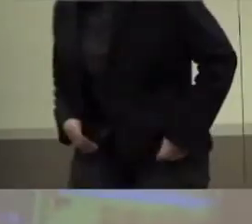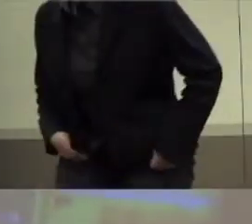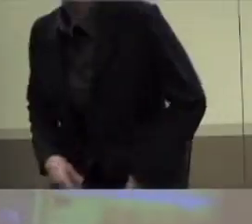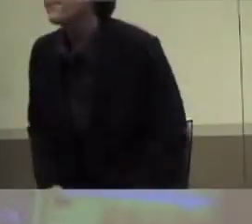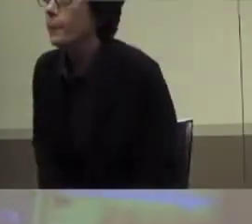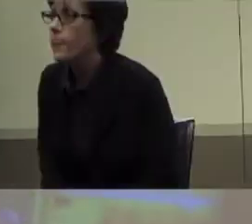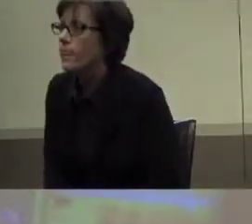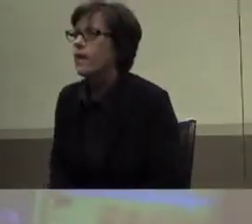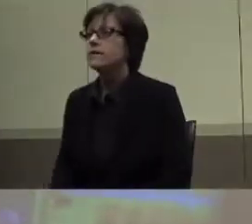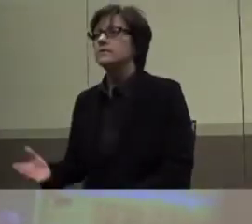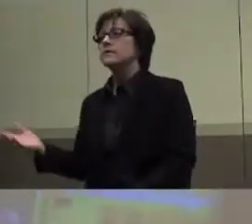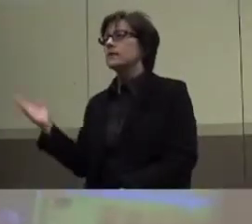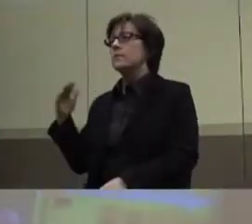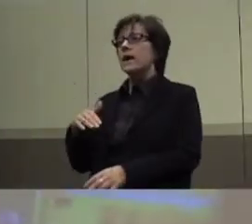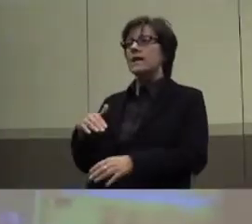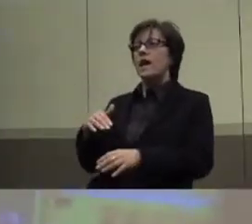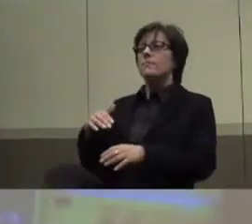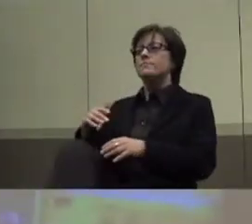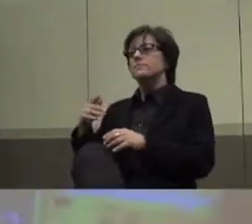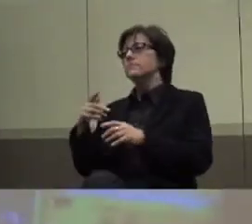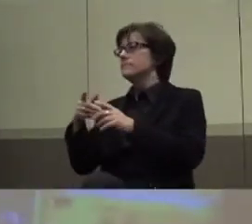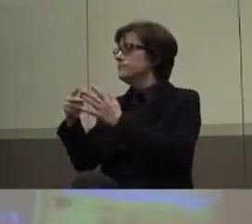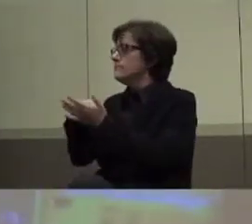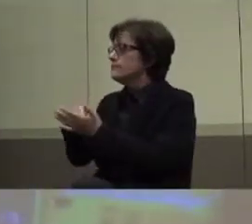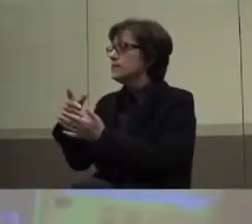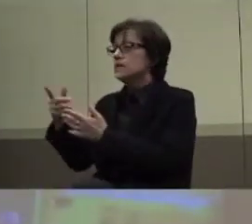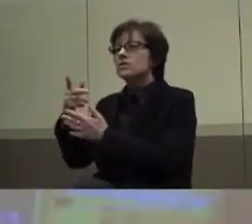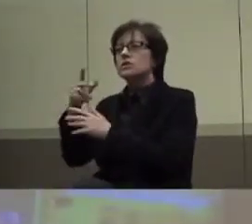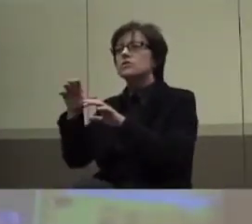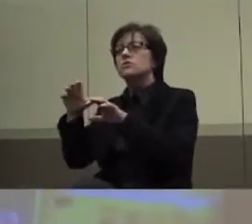October. Good. This is the 6th of October.